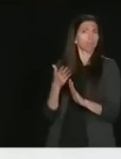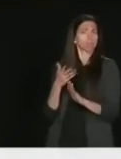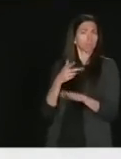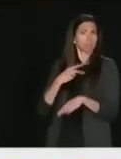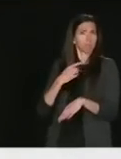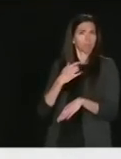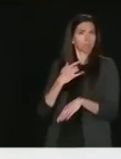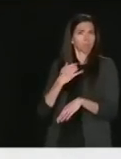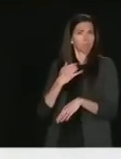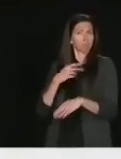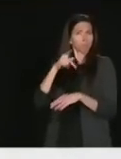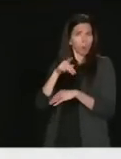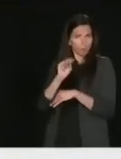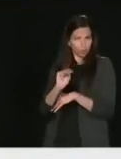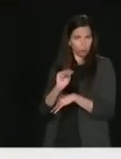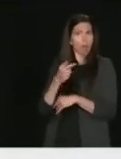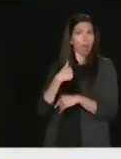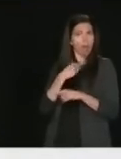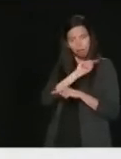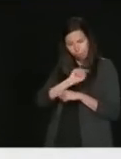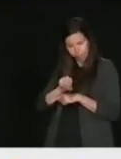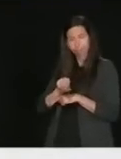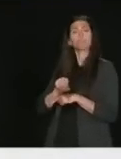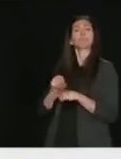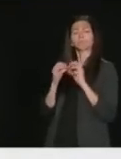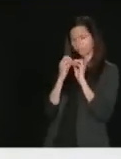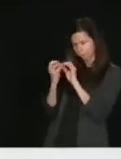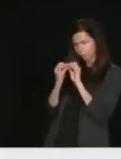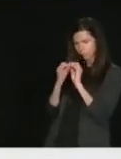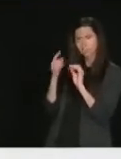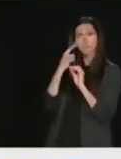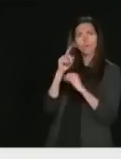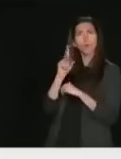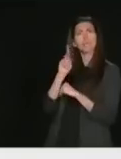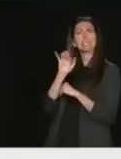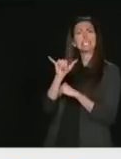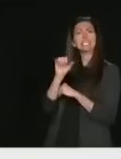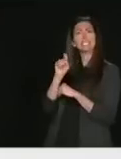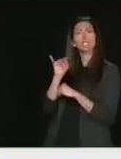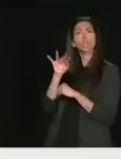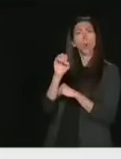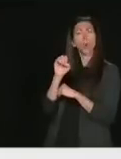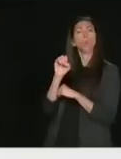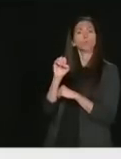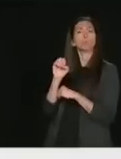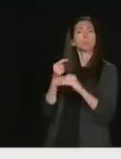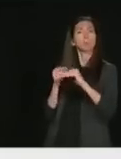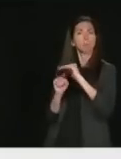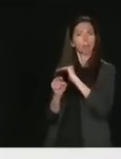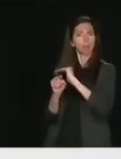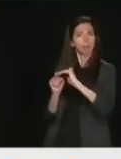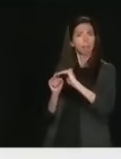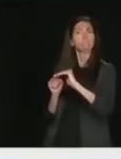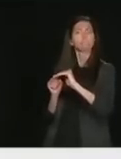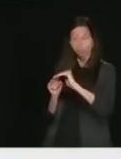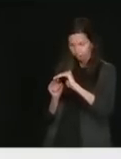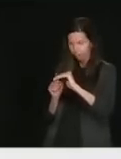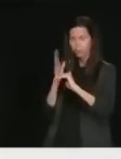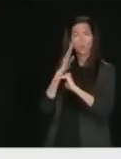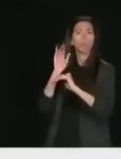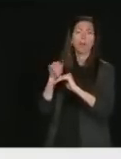XL pipeline. It has been a long position of mine that we need to get our resources to new